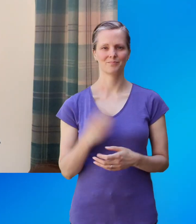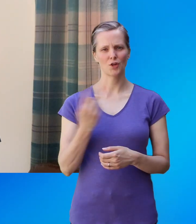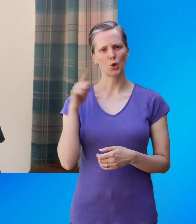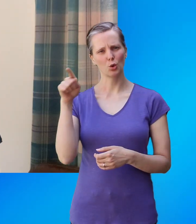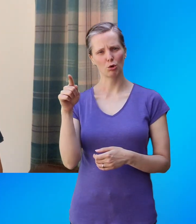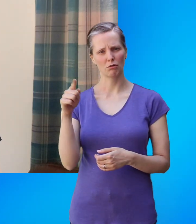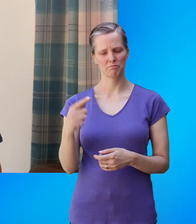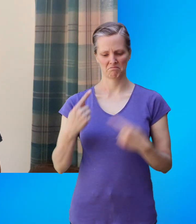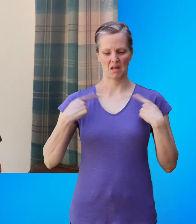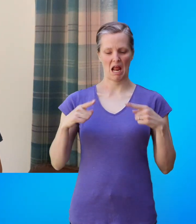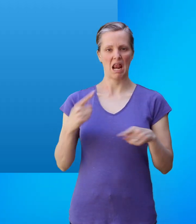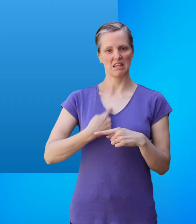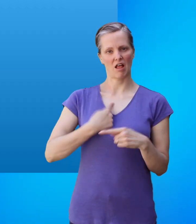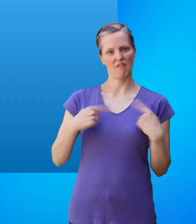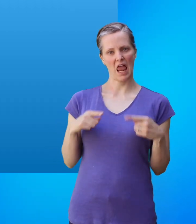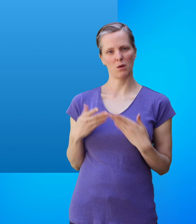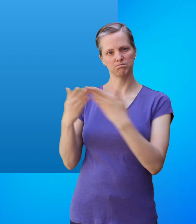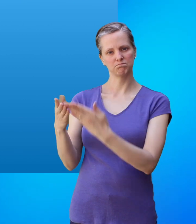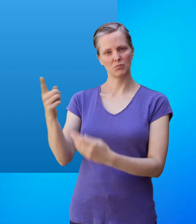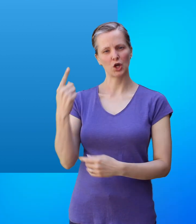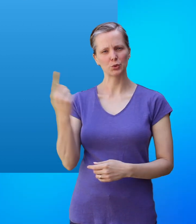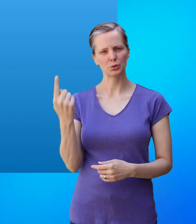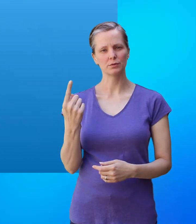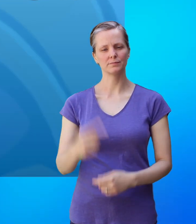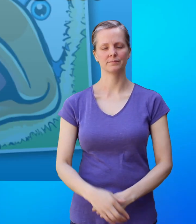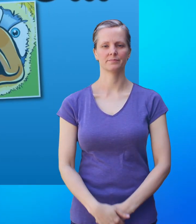Who do you give your time to?